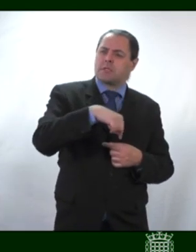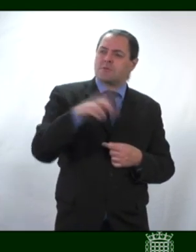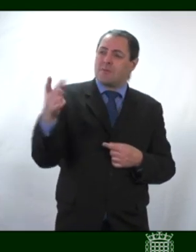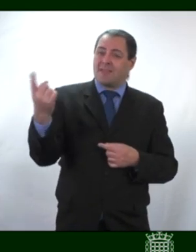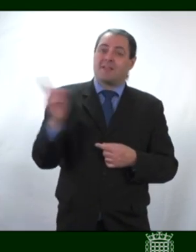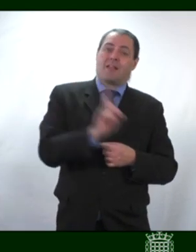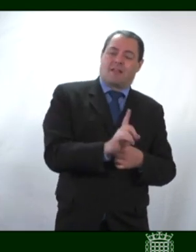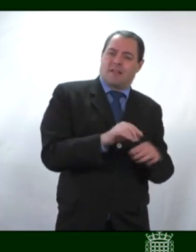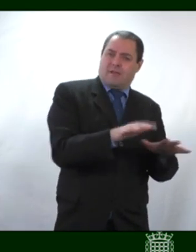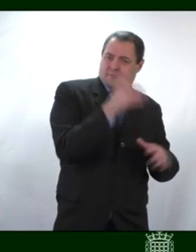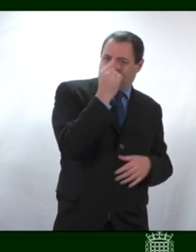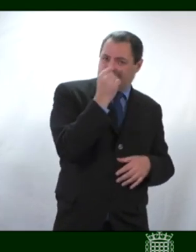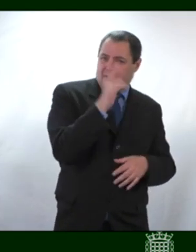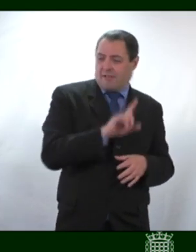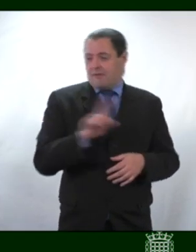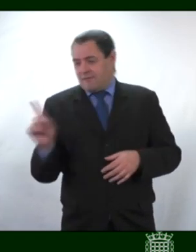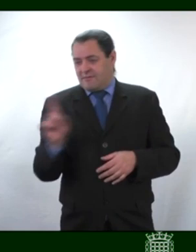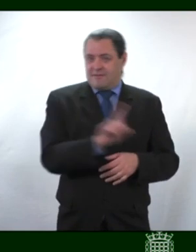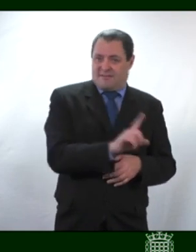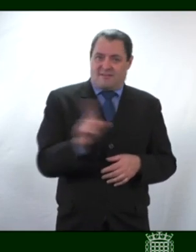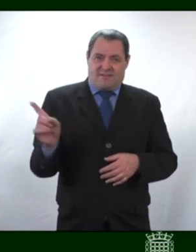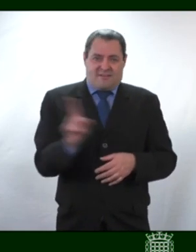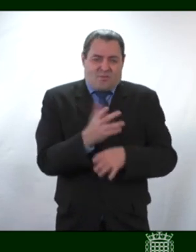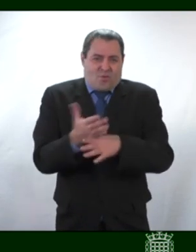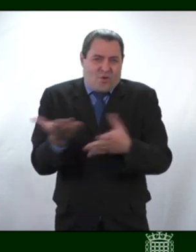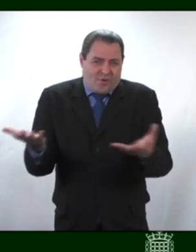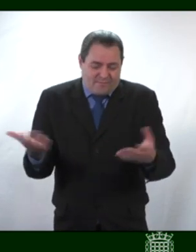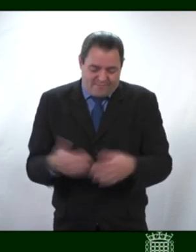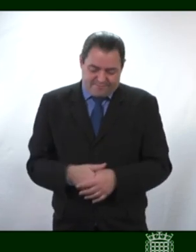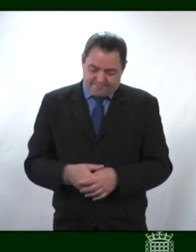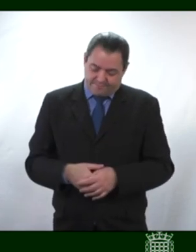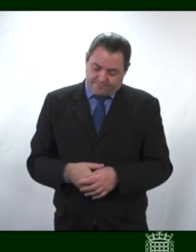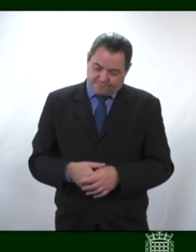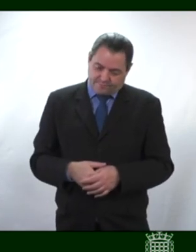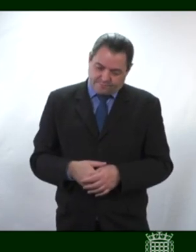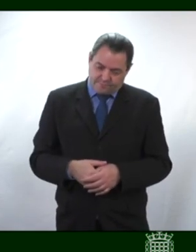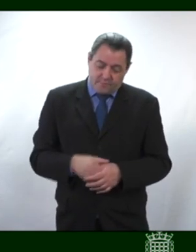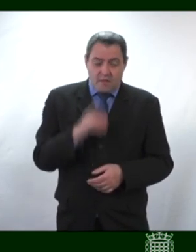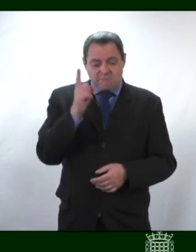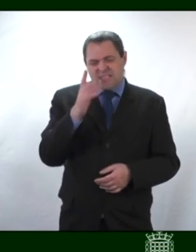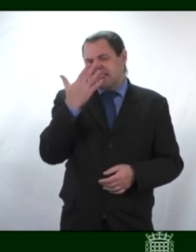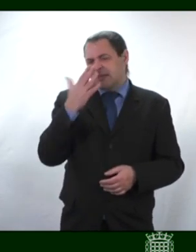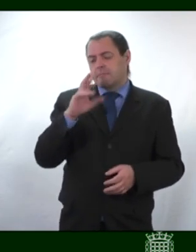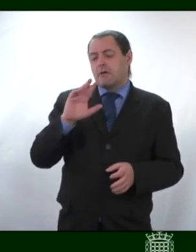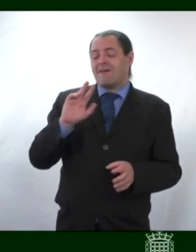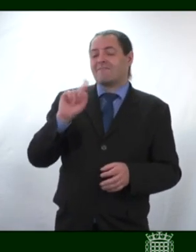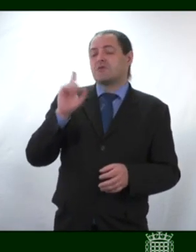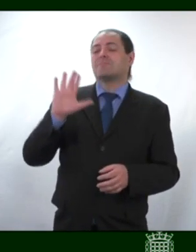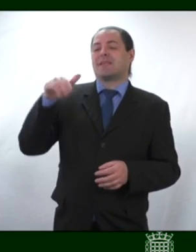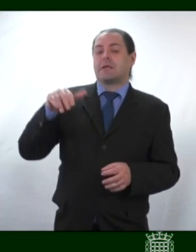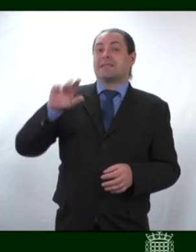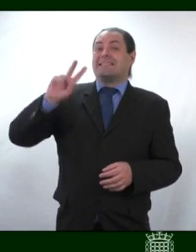of infection in the community rises. Having said that, the core of this second peak is in the